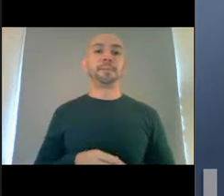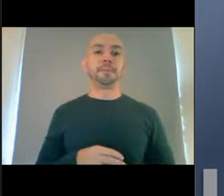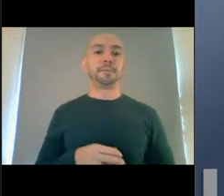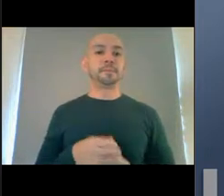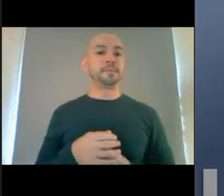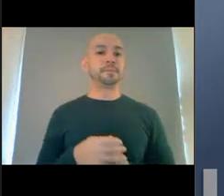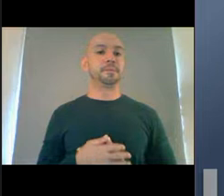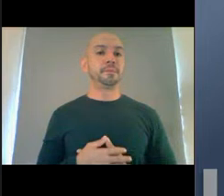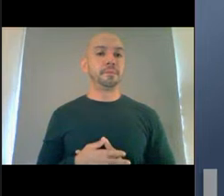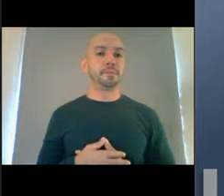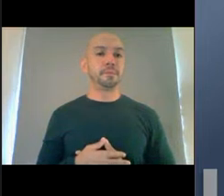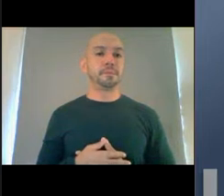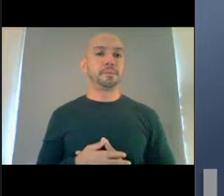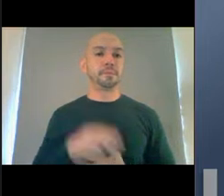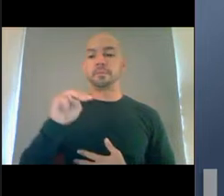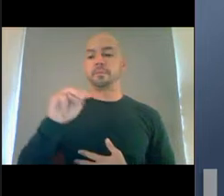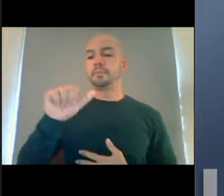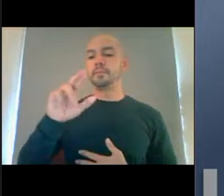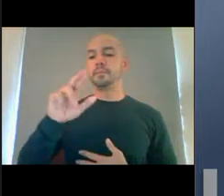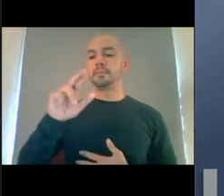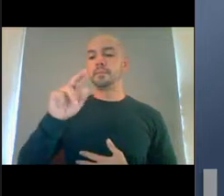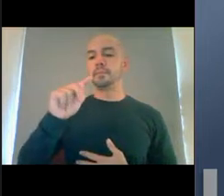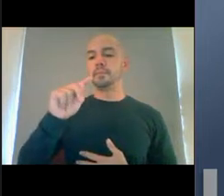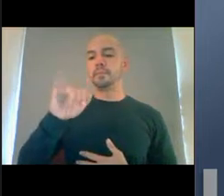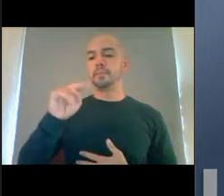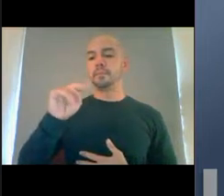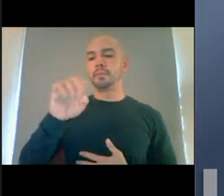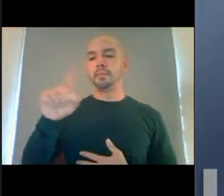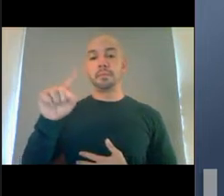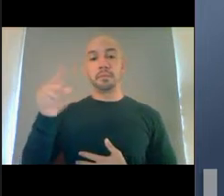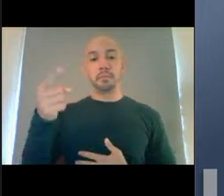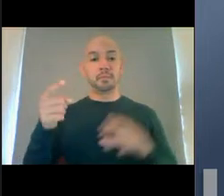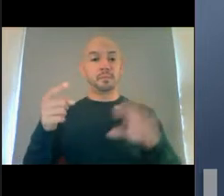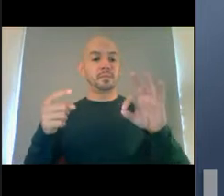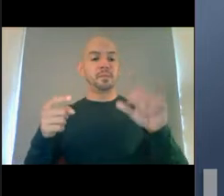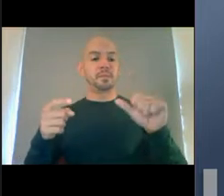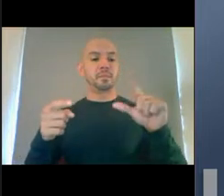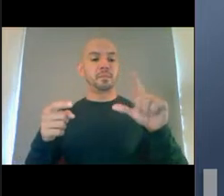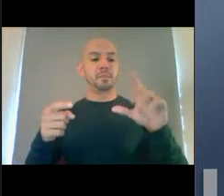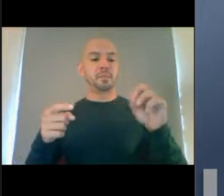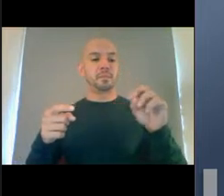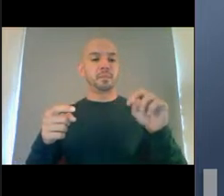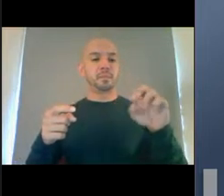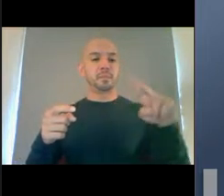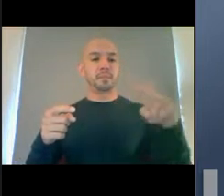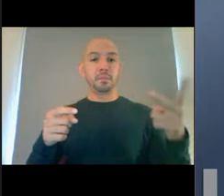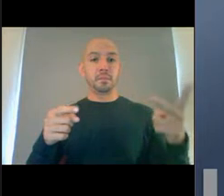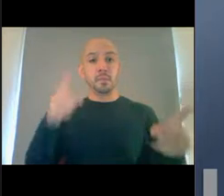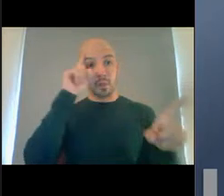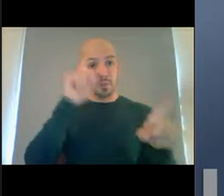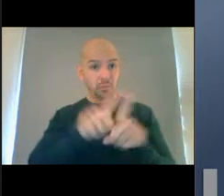motion martinez moves falcon seconds all those in favor all right